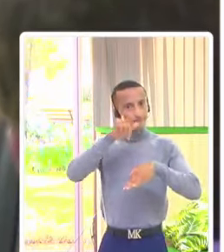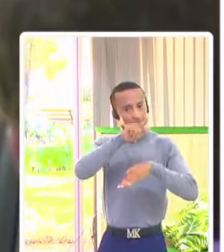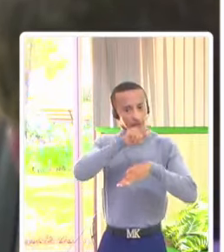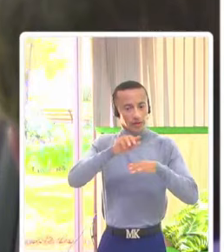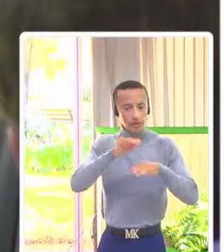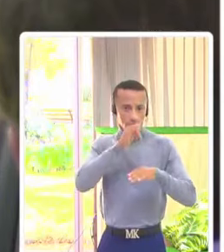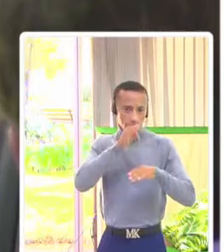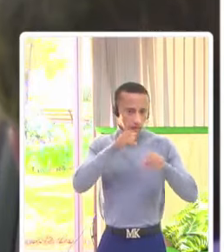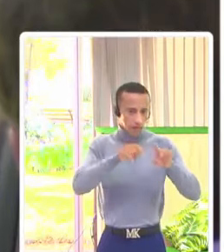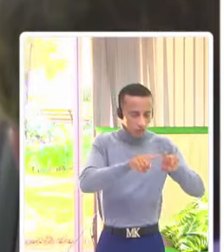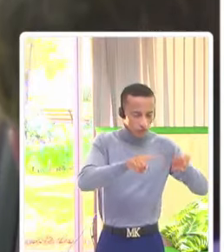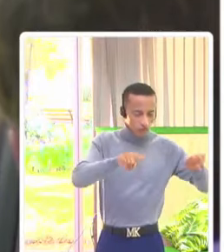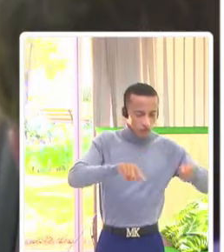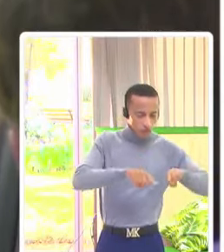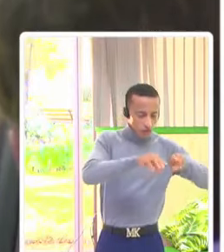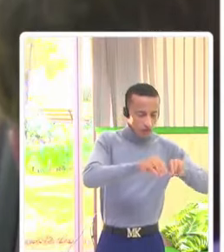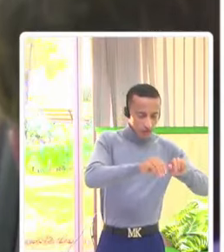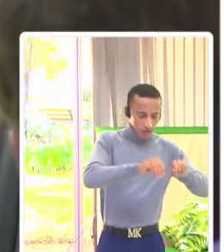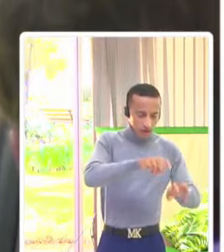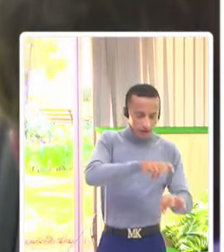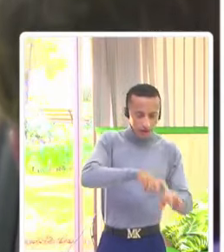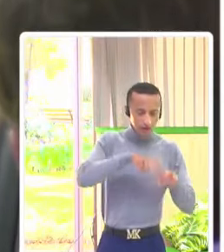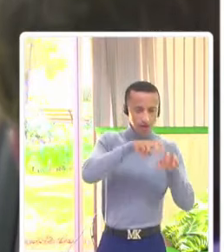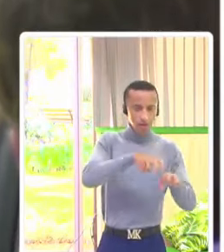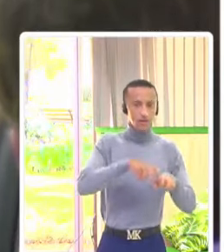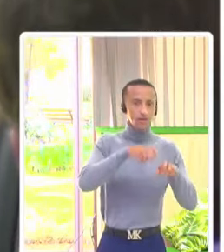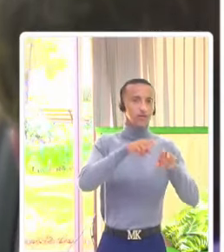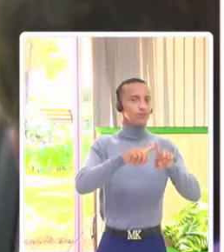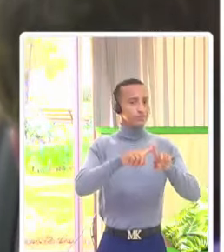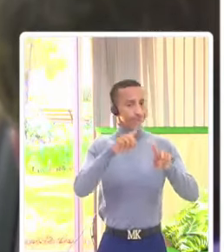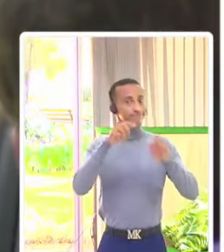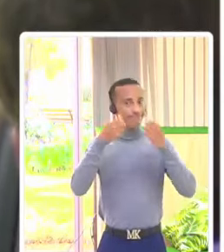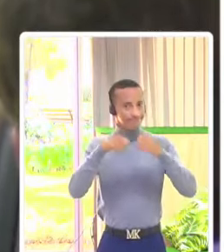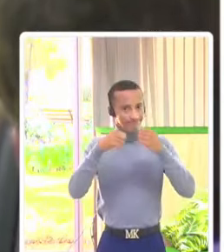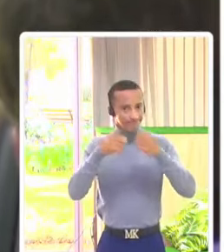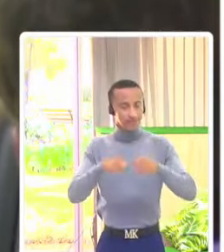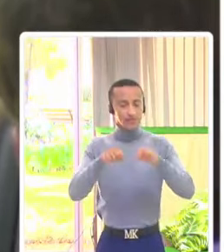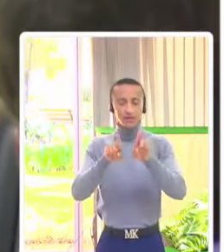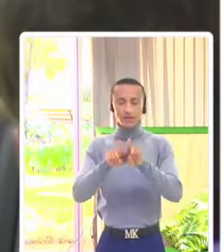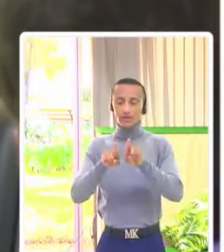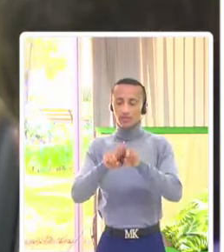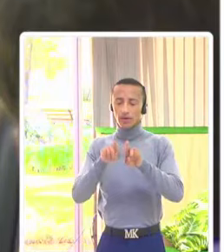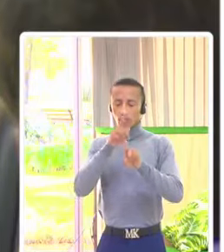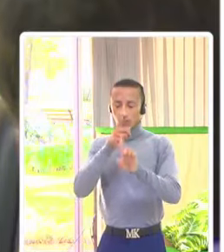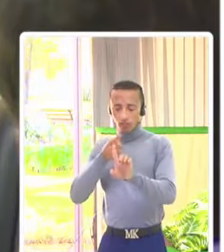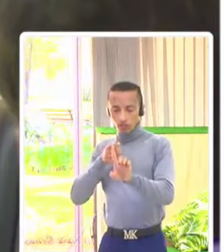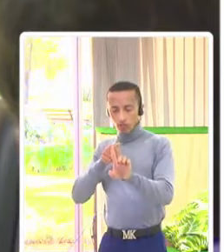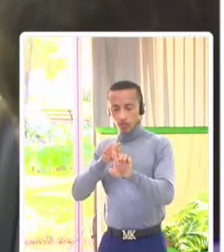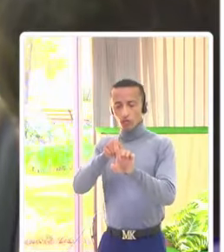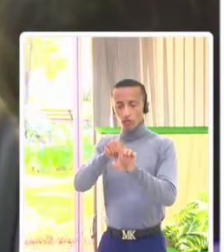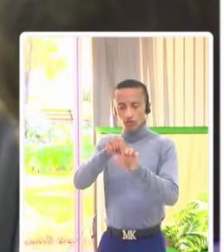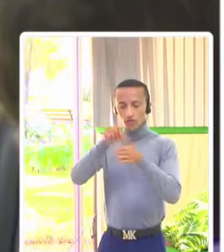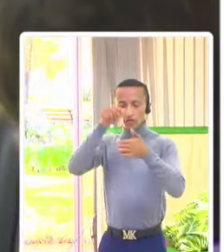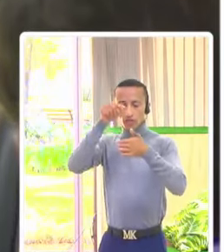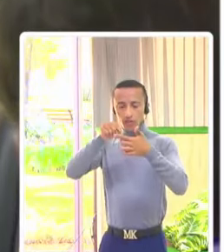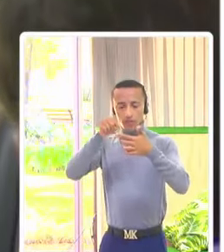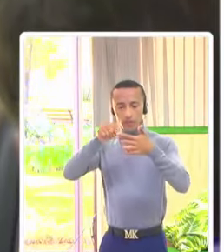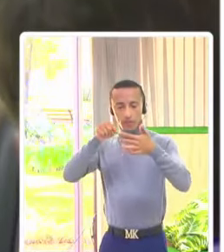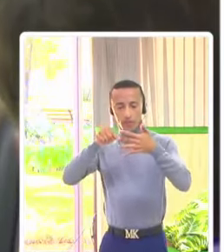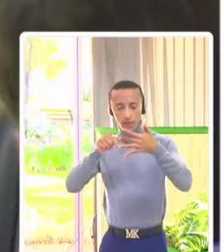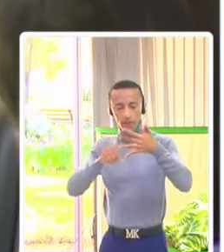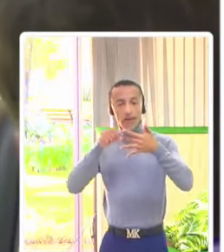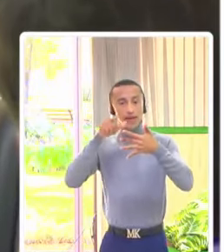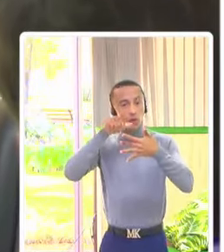whatever you need to get the project done. And you need targets that are somehow measurable or deliverable. And generally, most of the